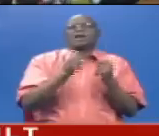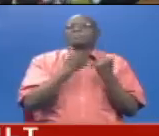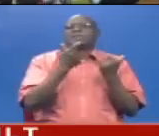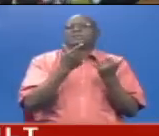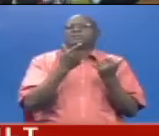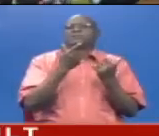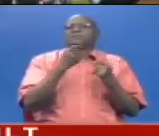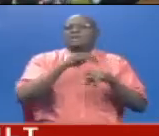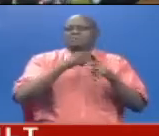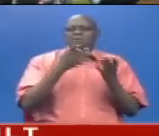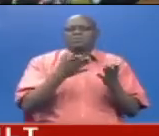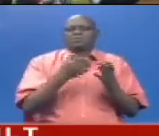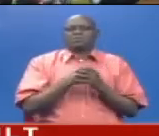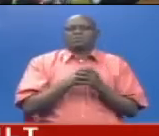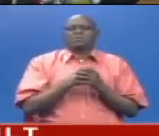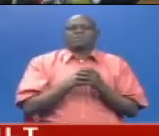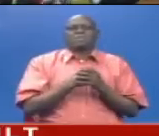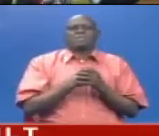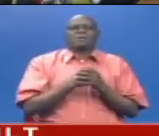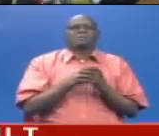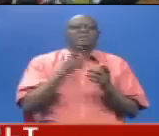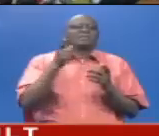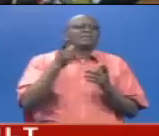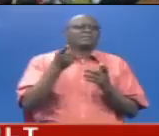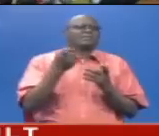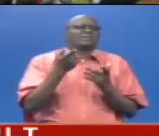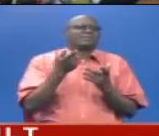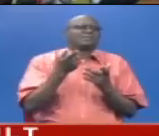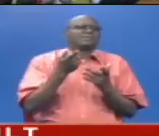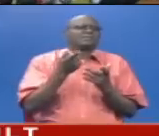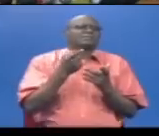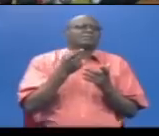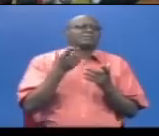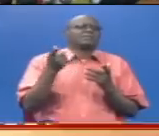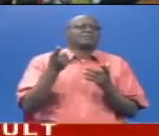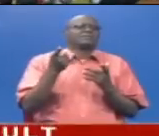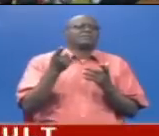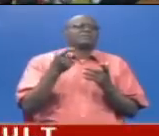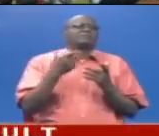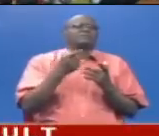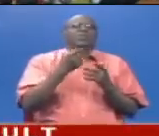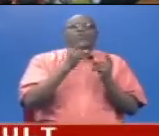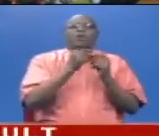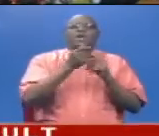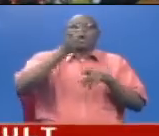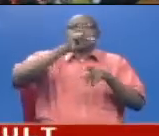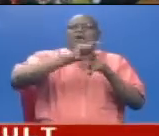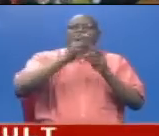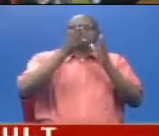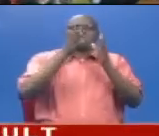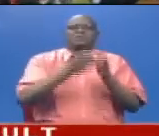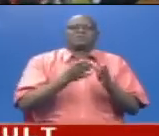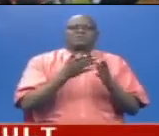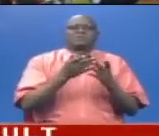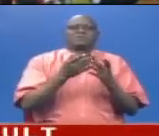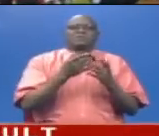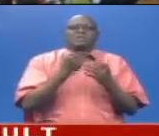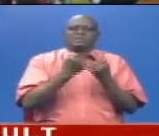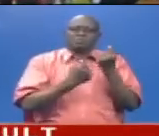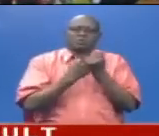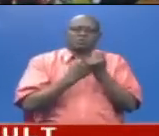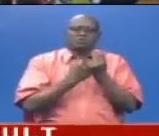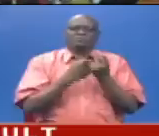than useful to the process, because his concession, his votes cannot be added to the person he's actually even endorsing. So mm-hmm. the word